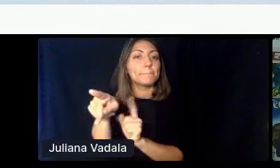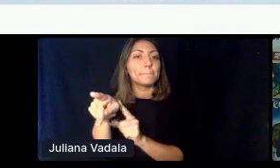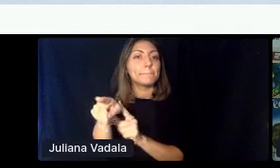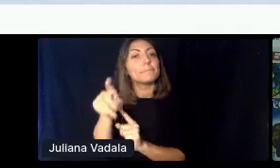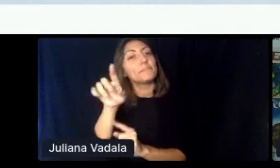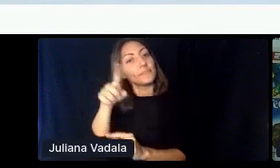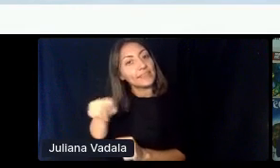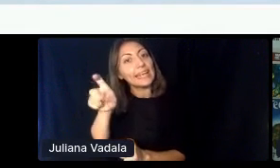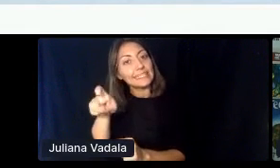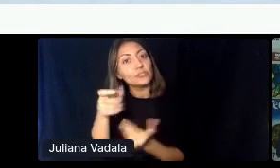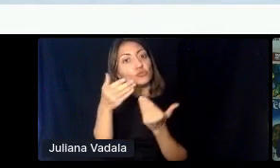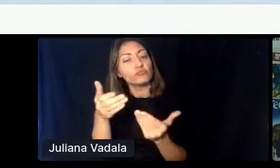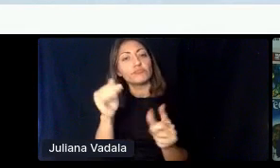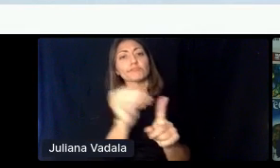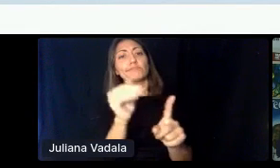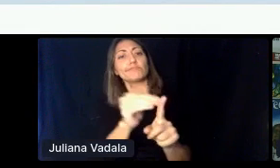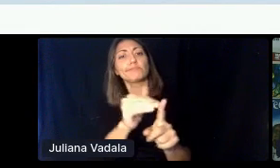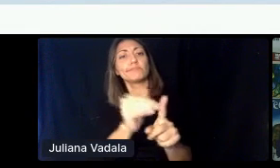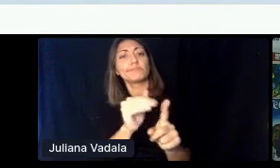So one